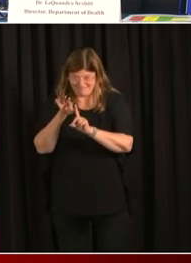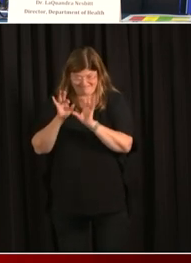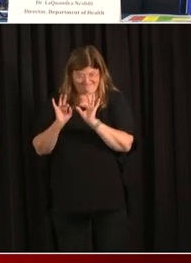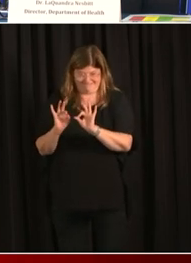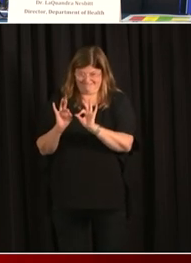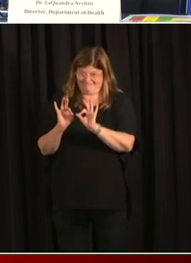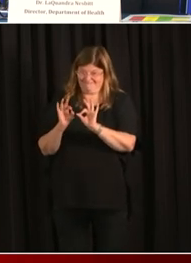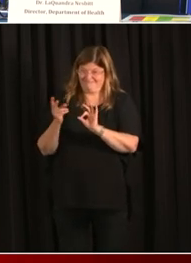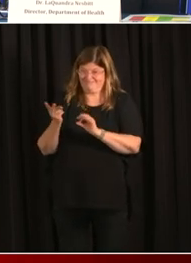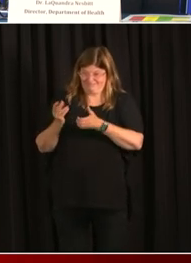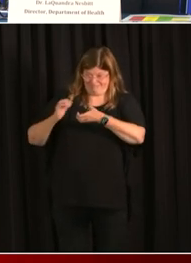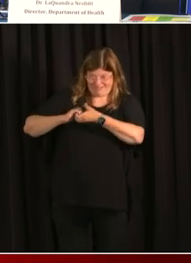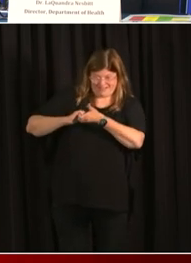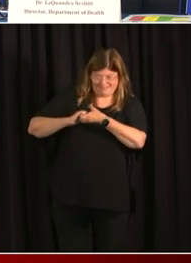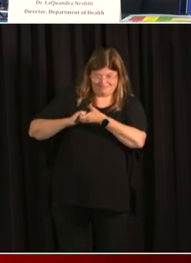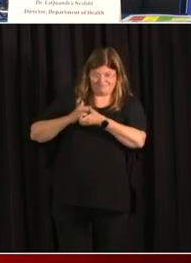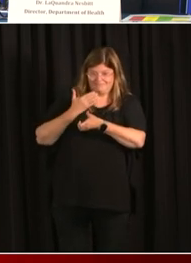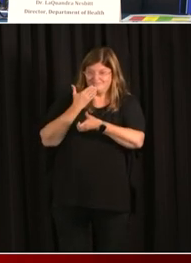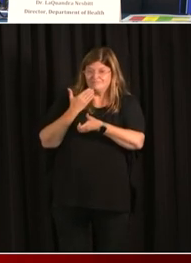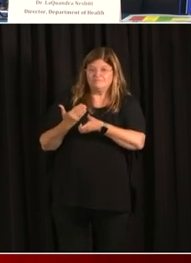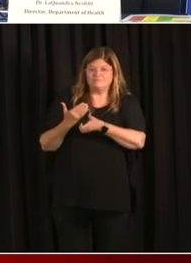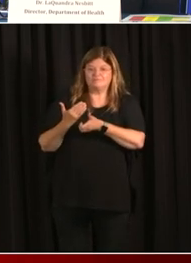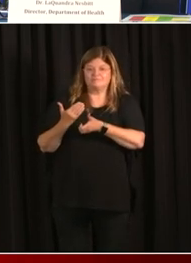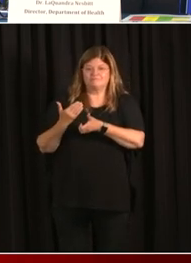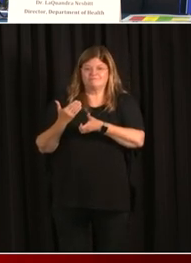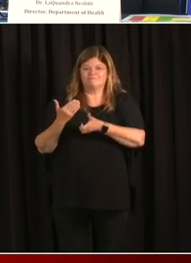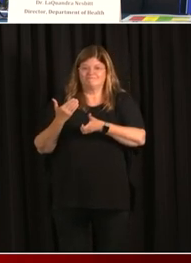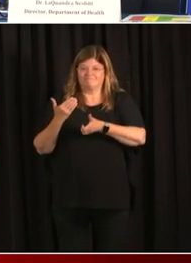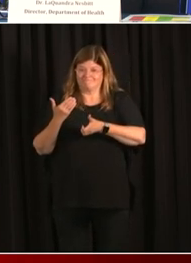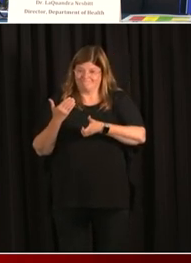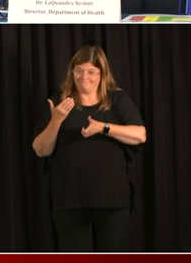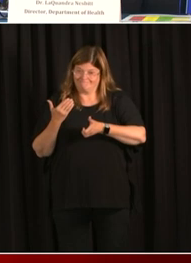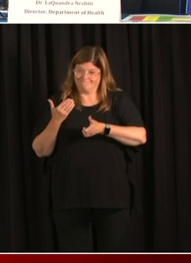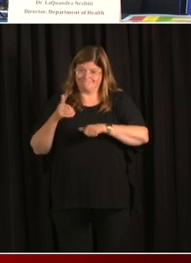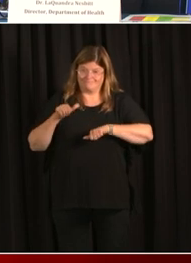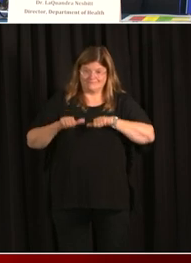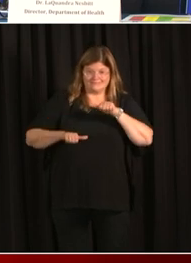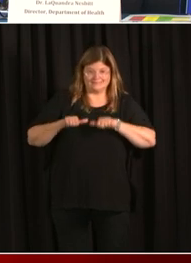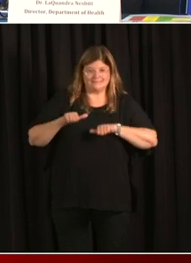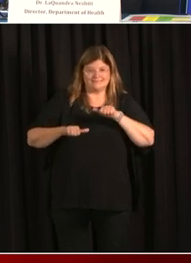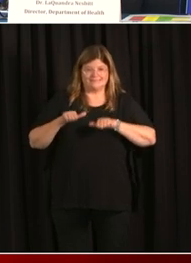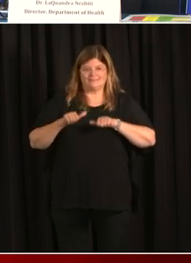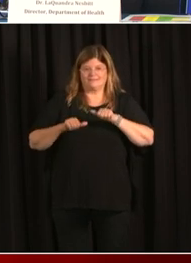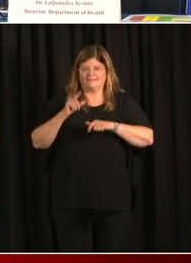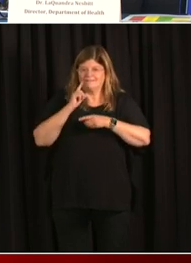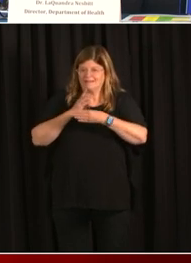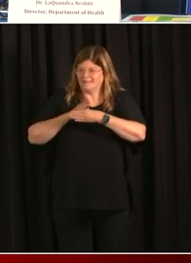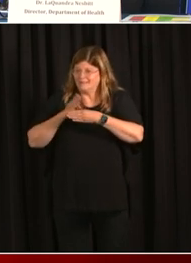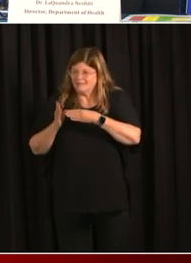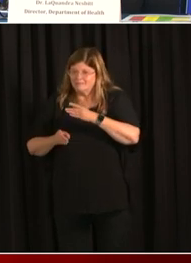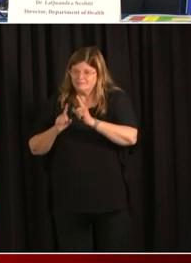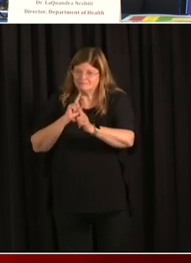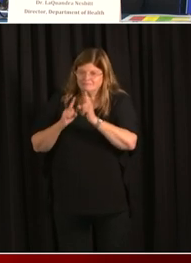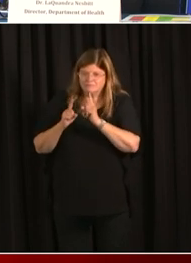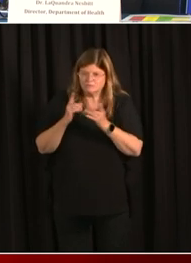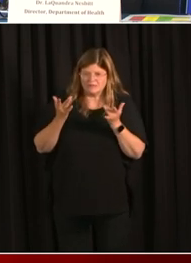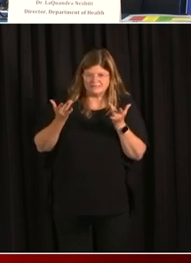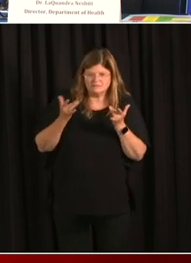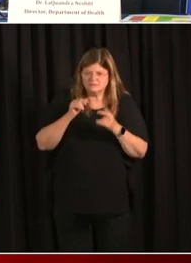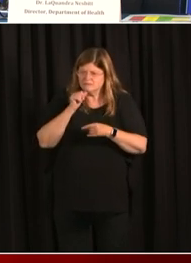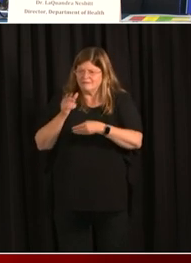hand makes it very disconcerting in terms of where we are in terms of completing interviews. Now,